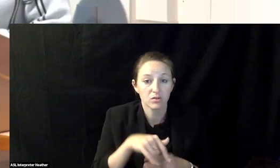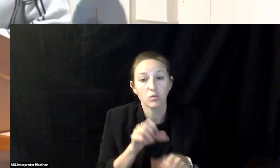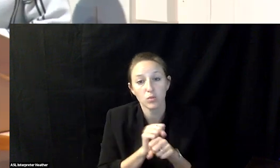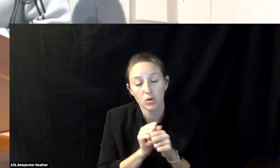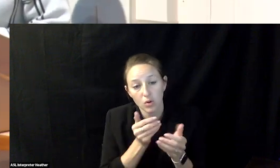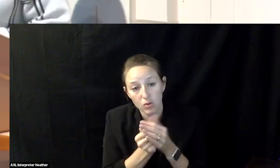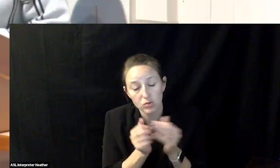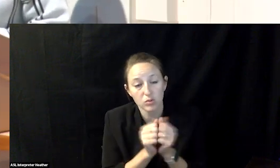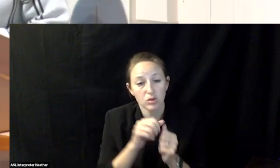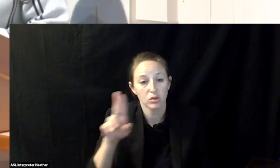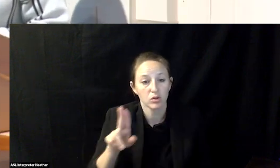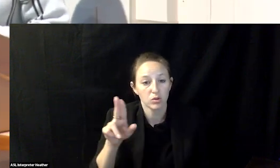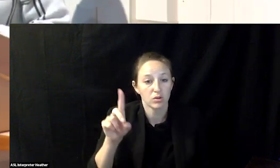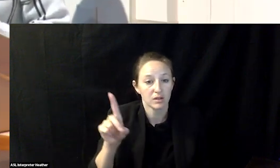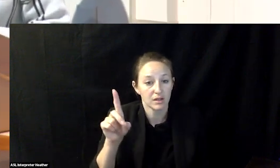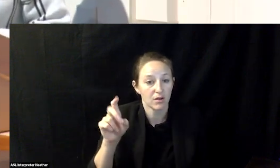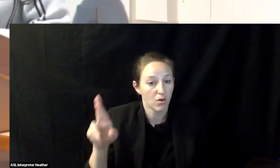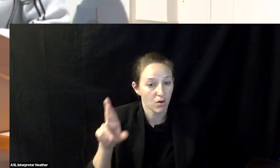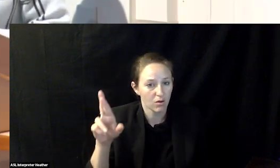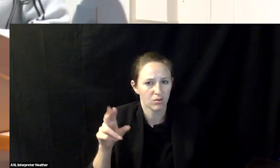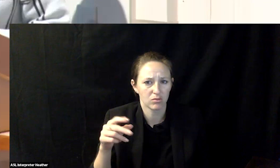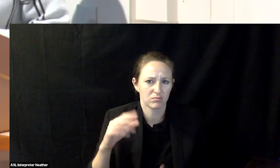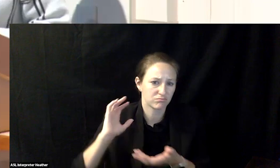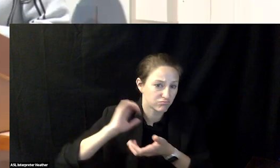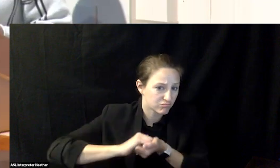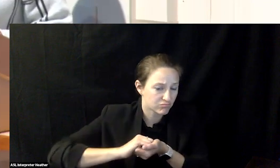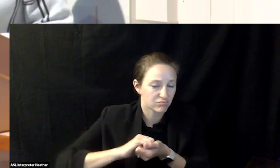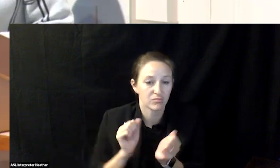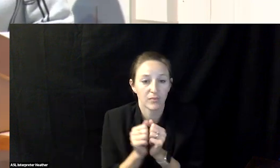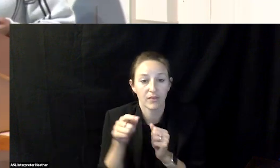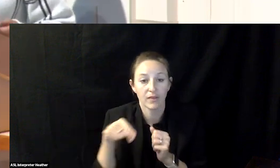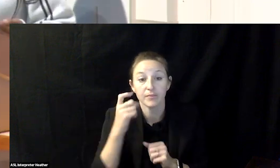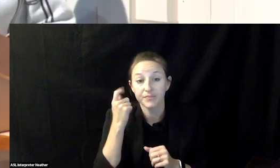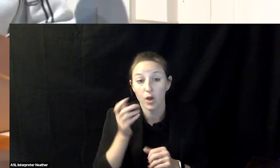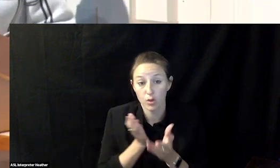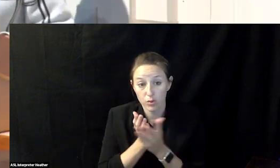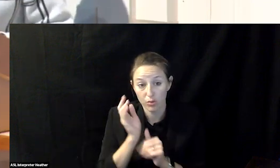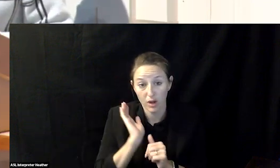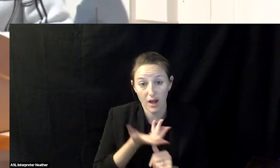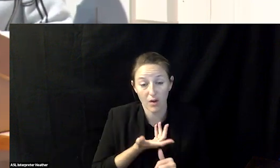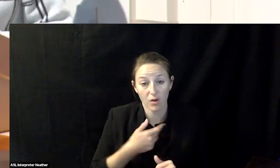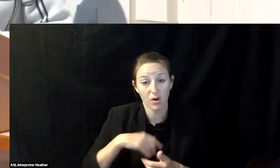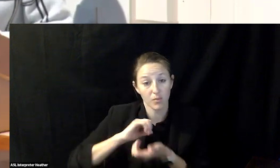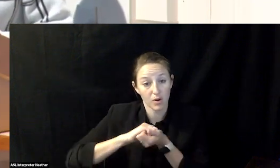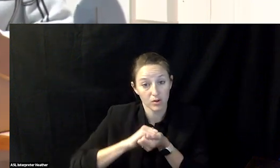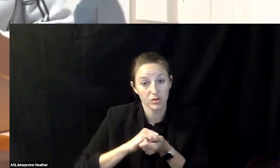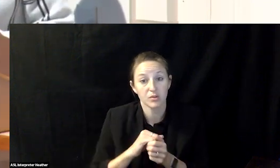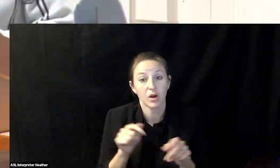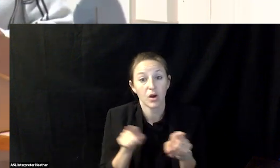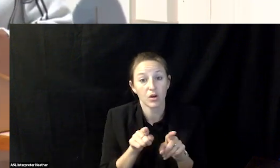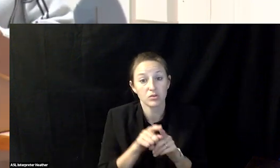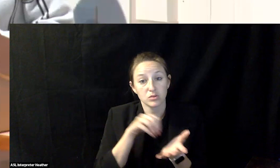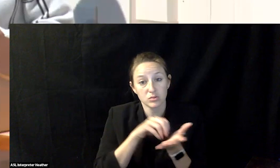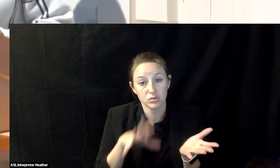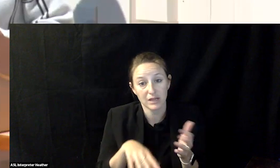extremely grateful for the partnership there. It is through our partnership with UDR, as well as the Student Accessibility Advisory Group,